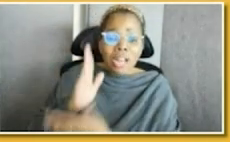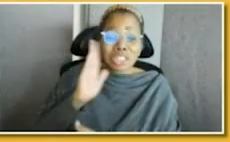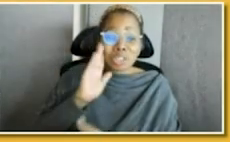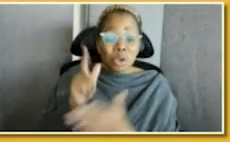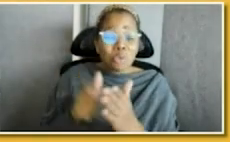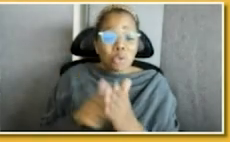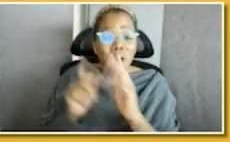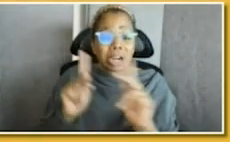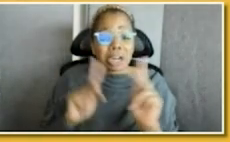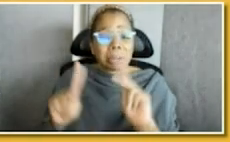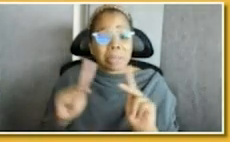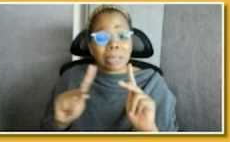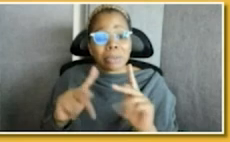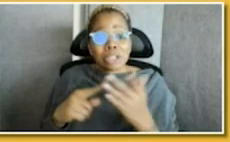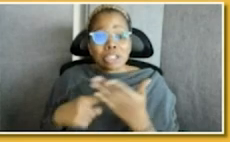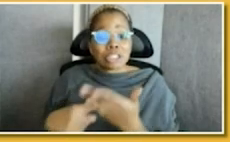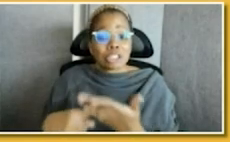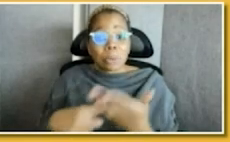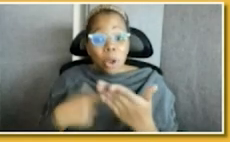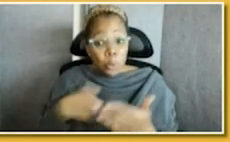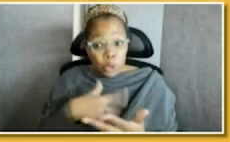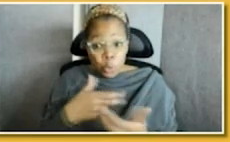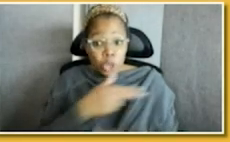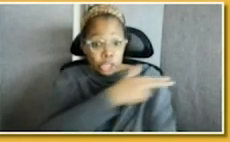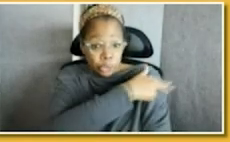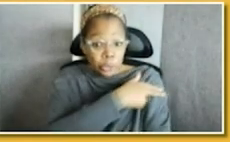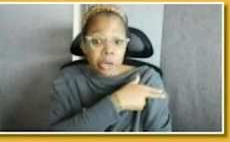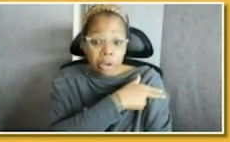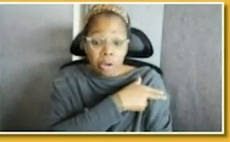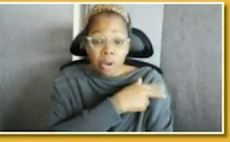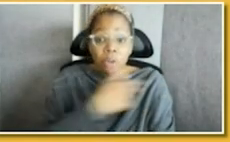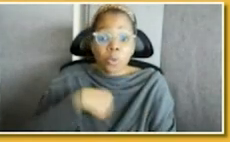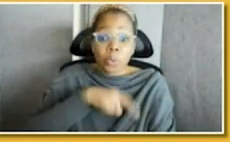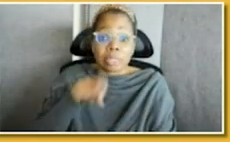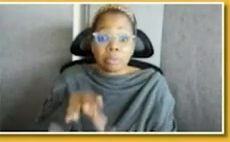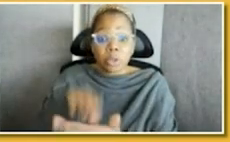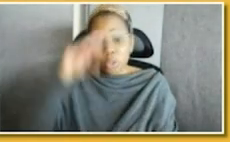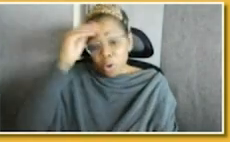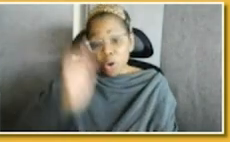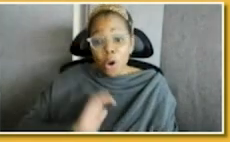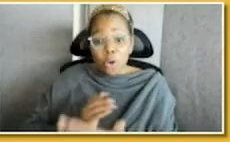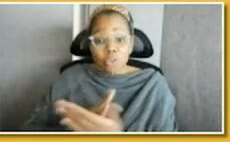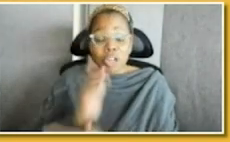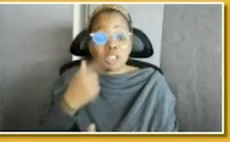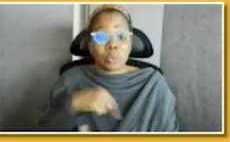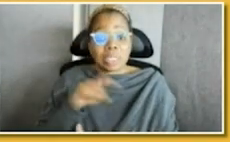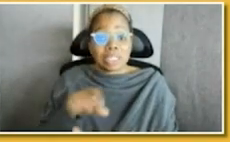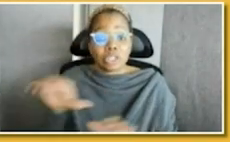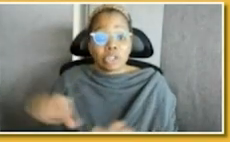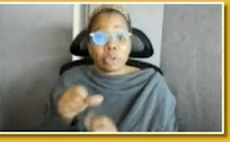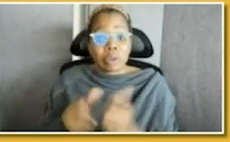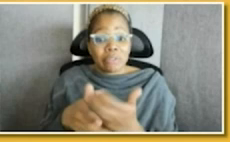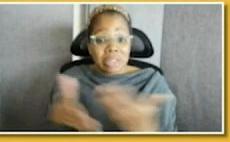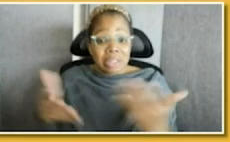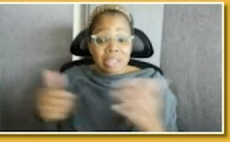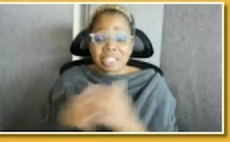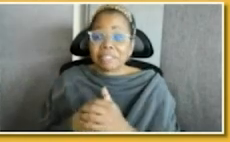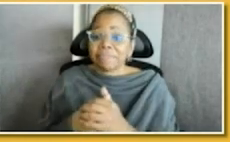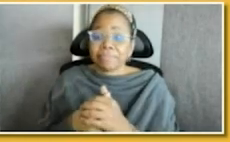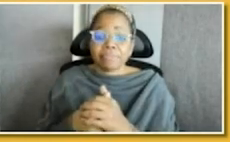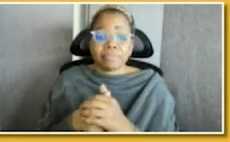about it. We want to get a union here. We got to learn our rights and we got to do everything, you know, and then go into the